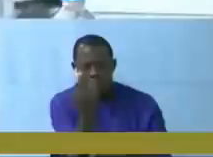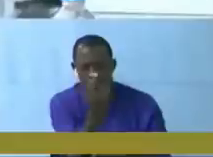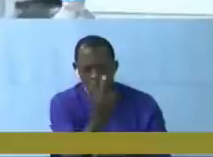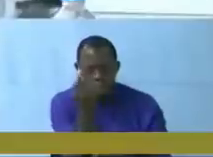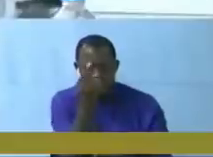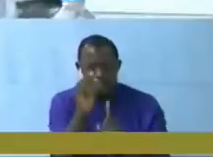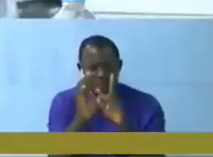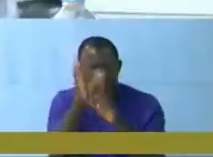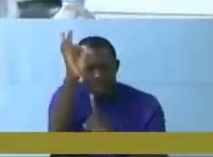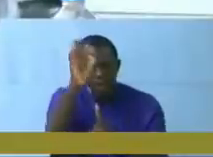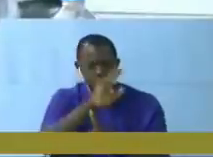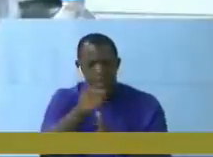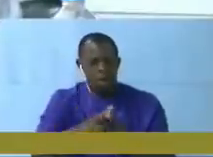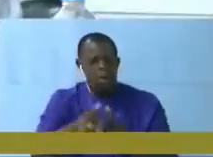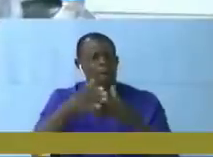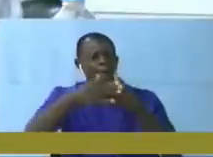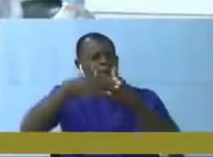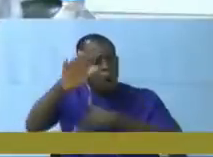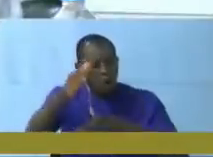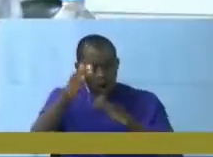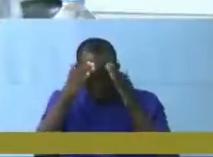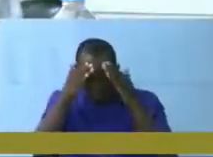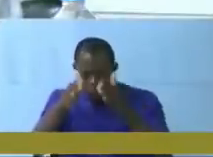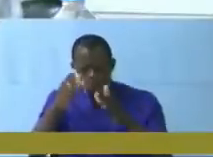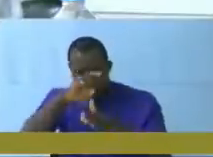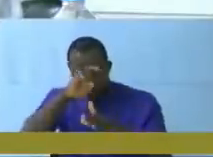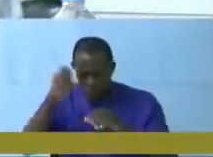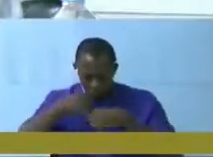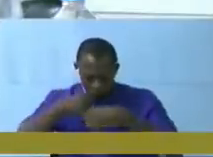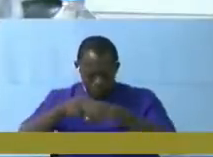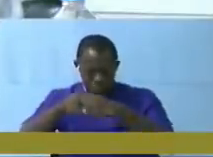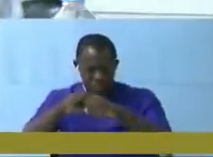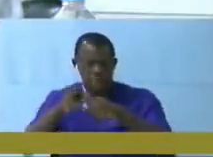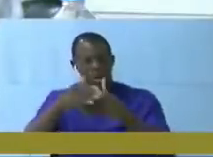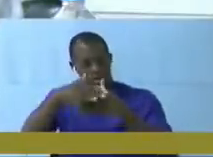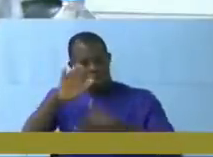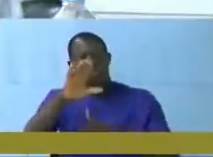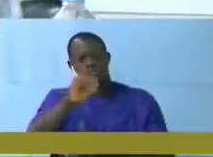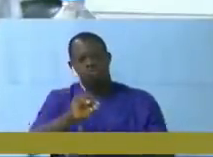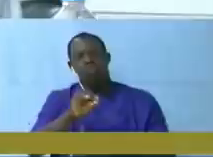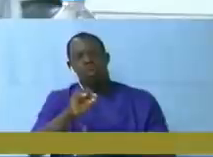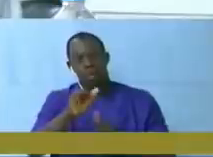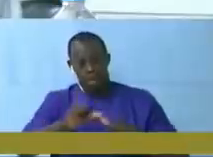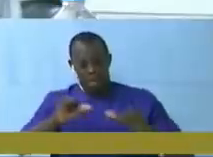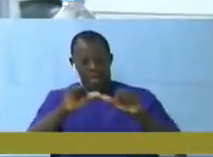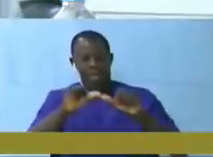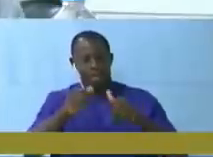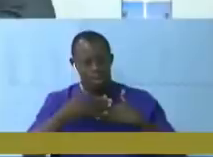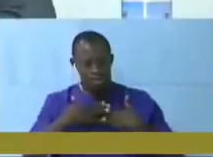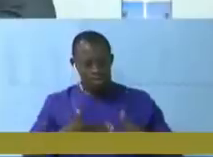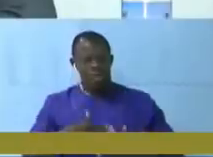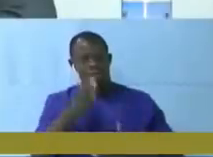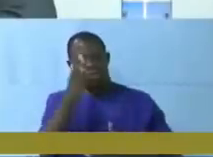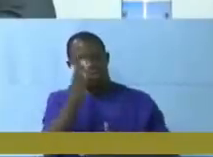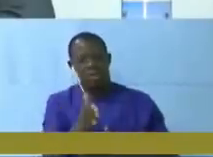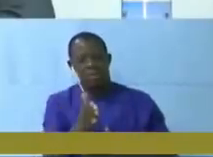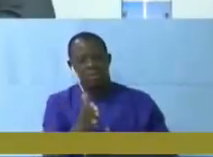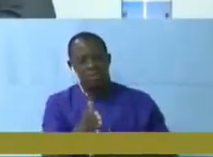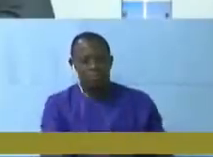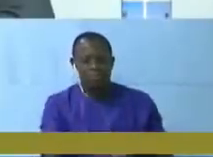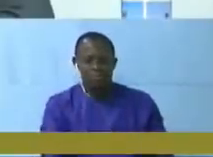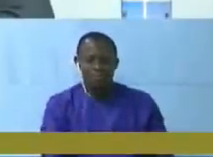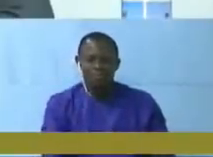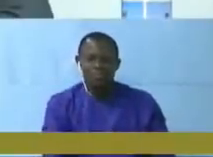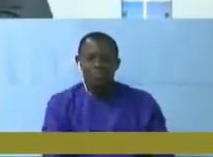of practice. Wow, nek na itamen ci bunta bo xamne ni ci la de yahantu itamen. And